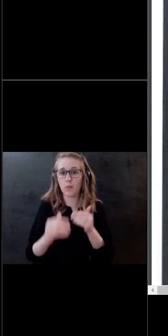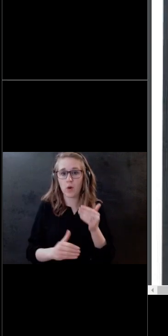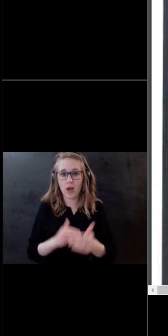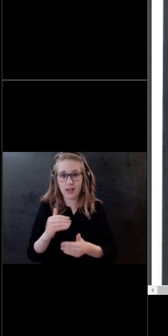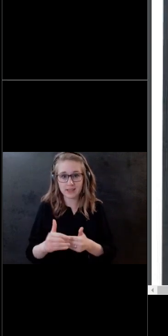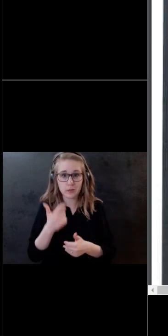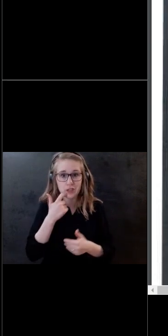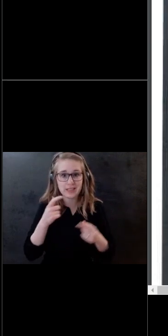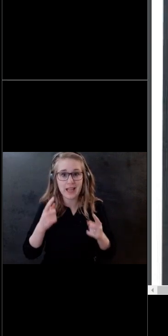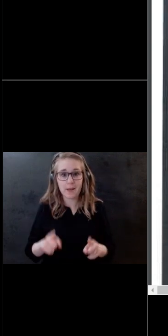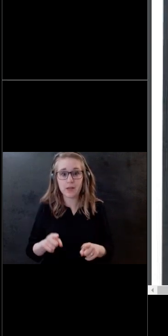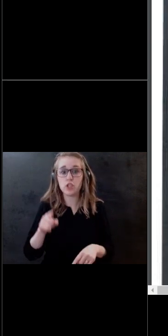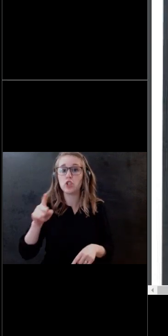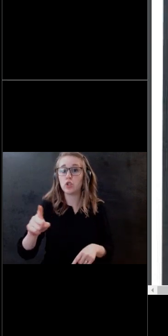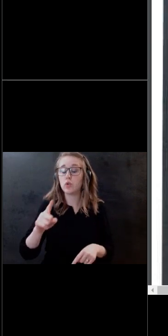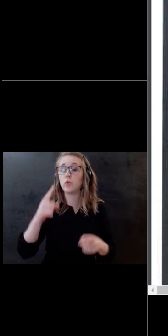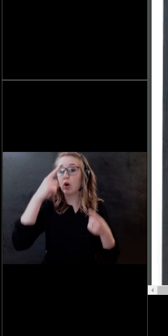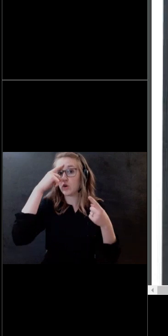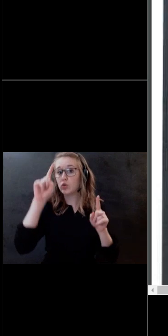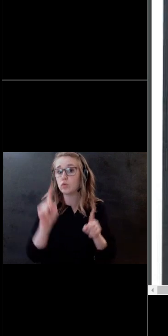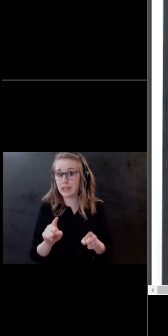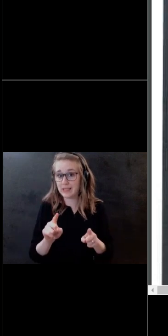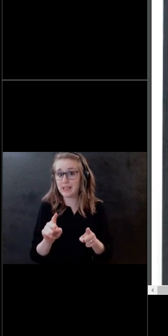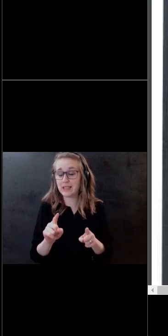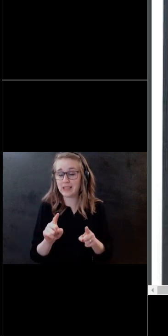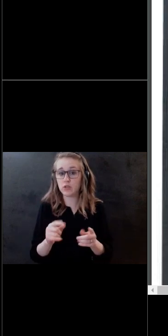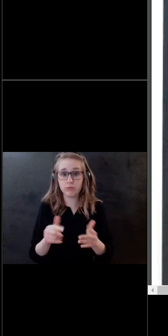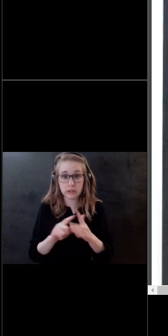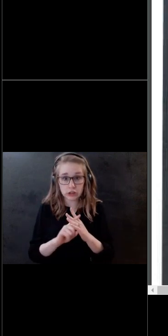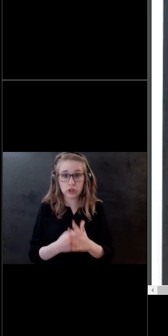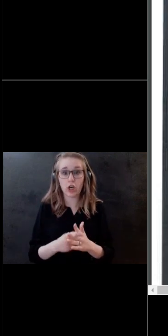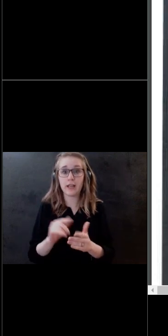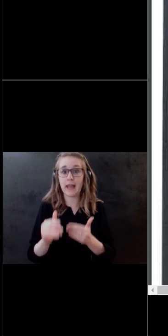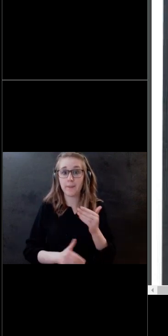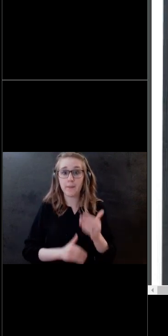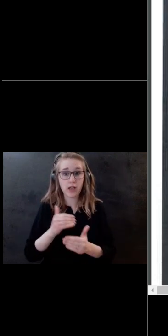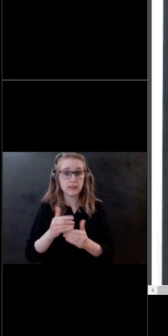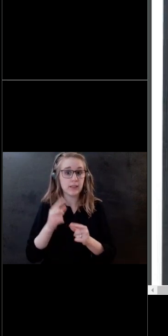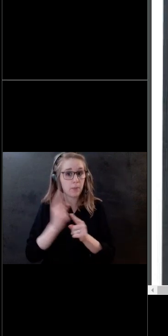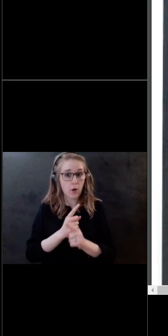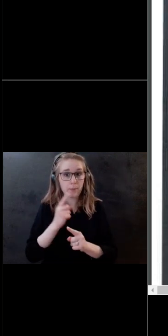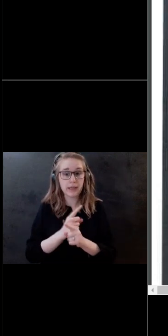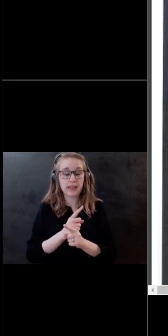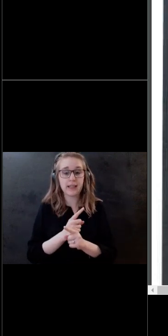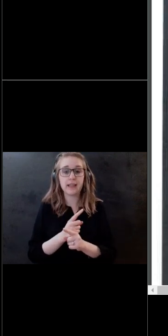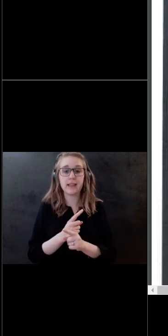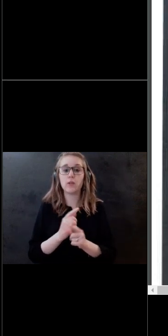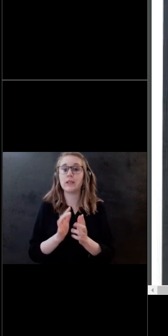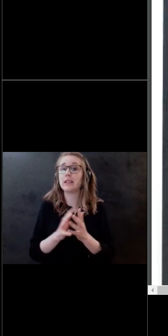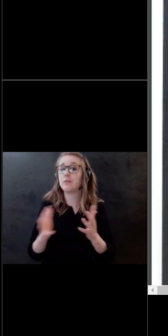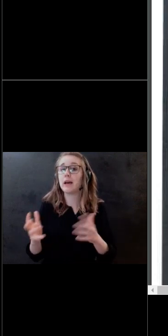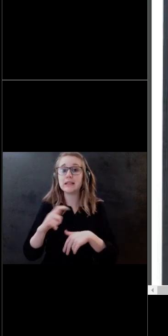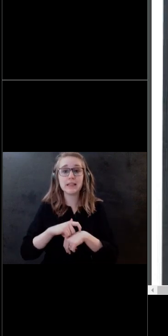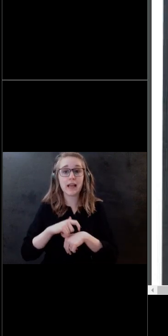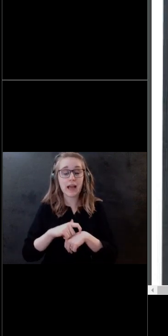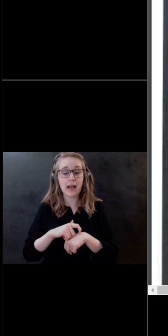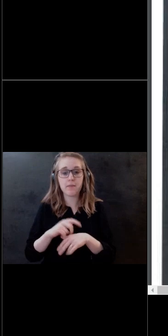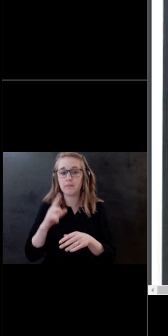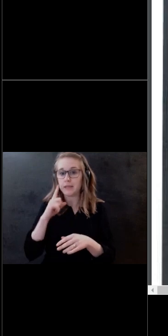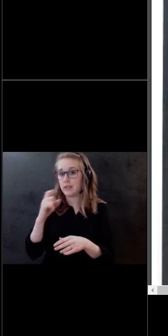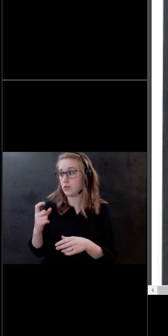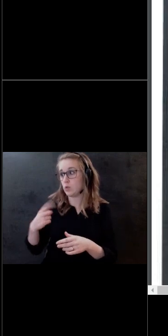you're agreeing to commence that process diligently and as much time as it takes to, since we don't